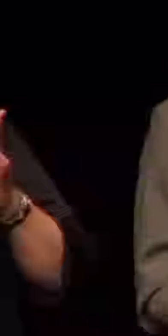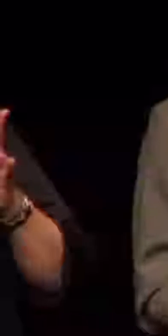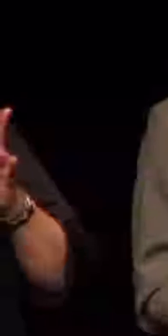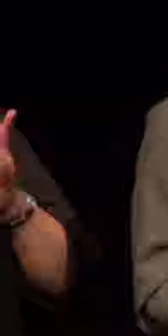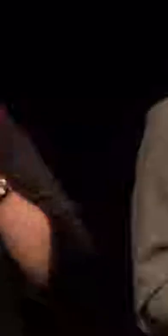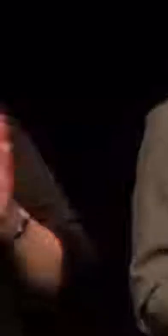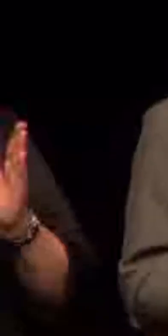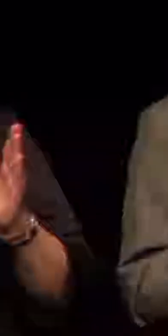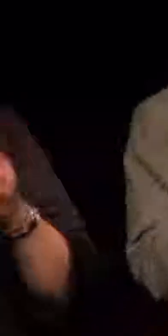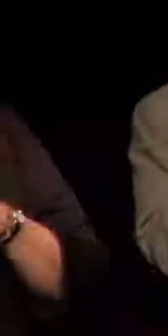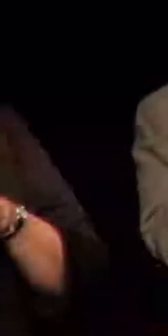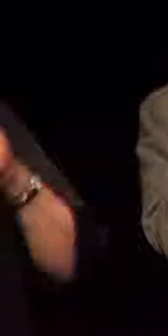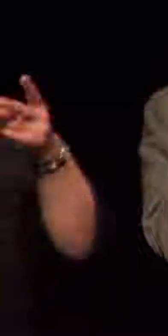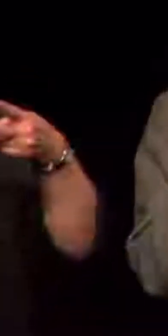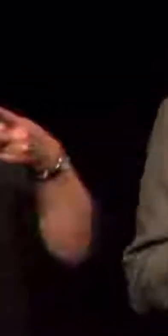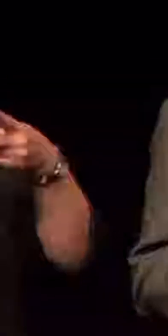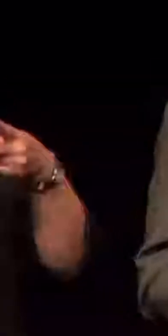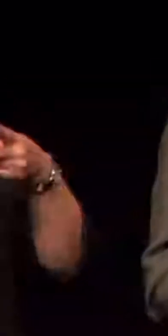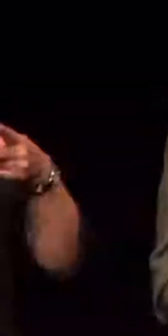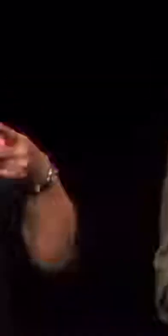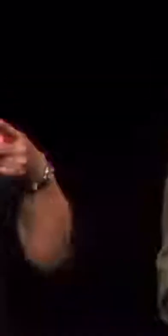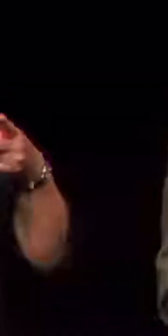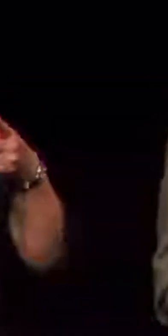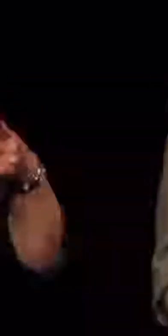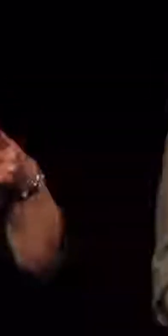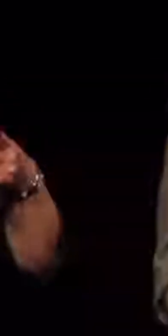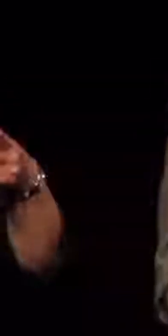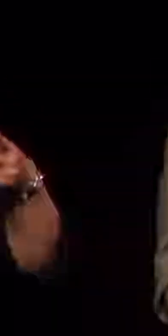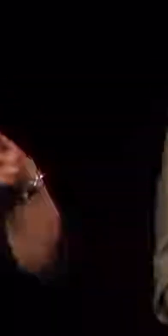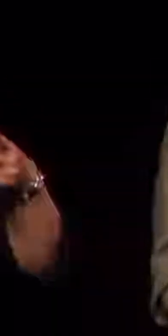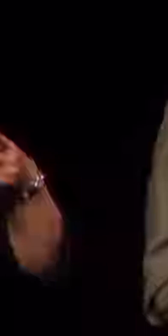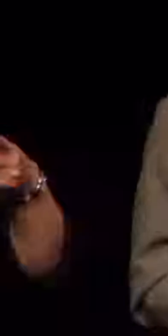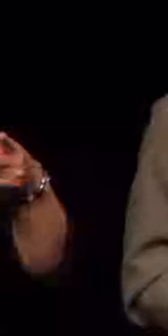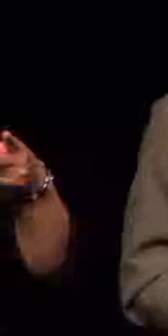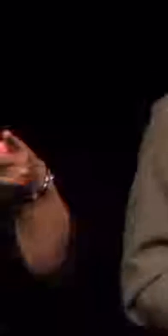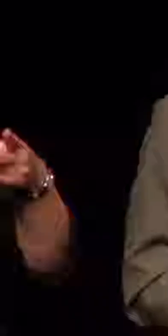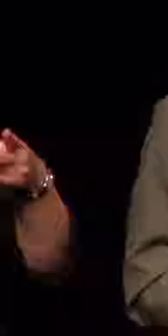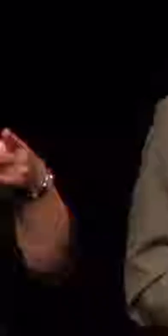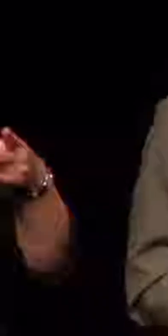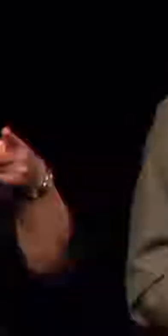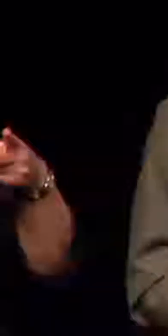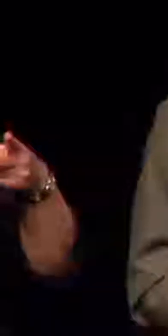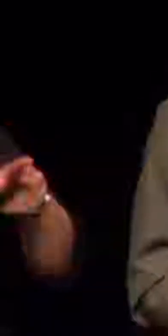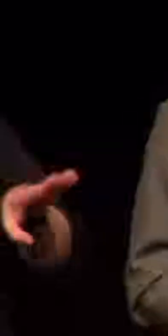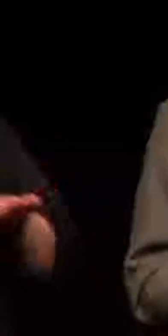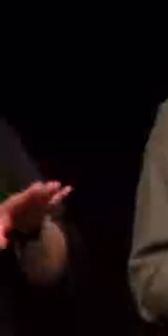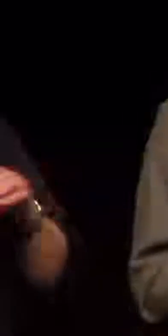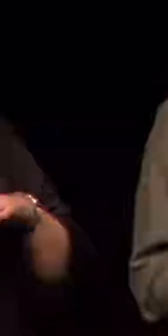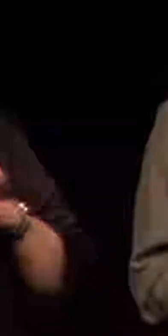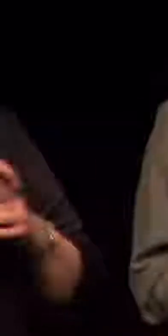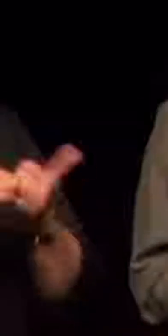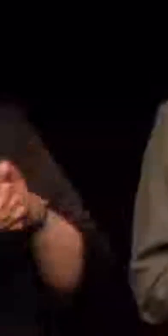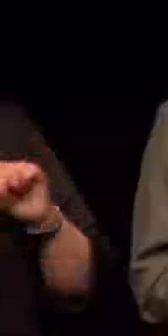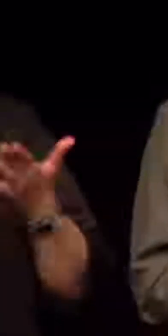can occur. The second question was the, I guess we'll call it how to change behavior. So that's really